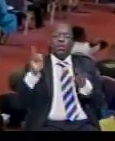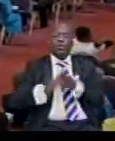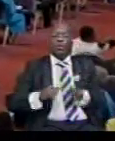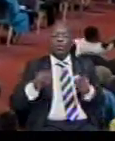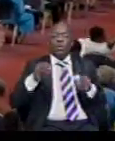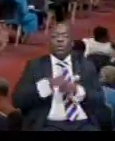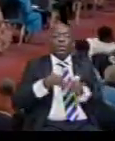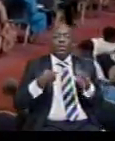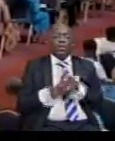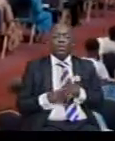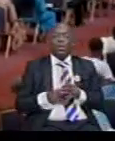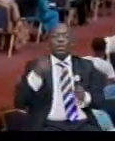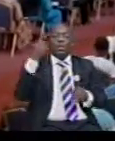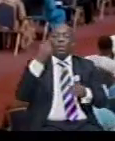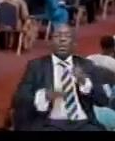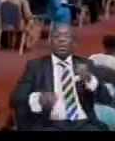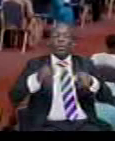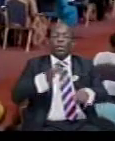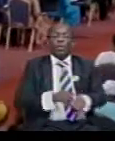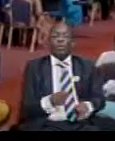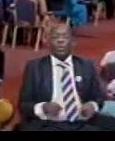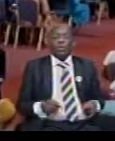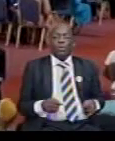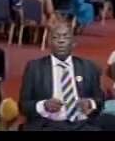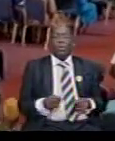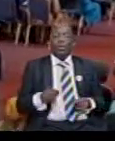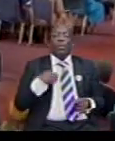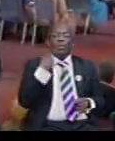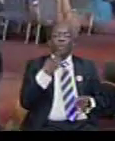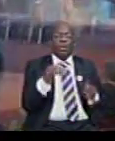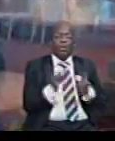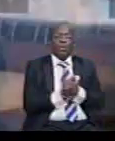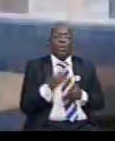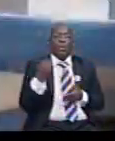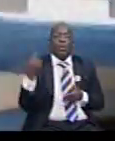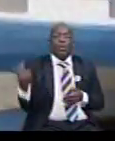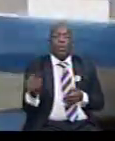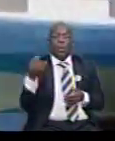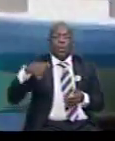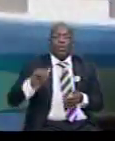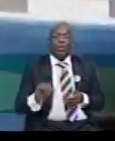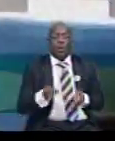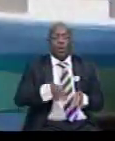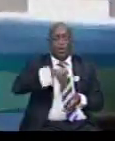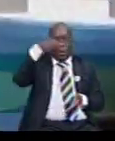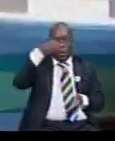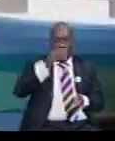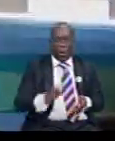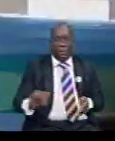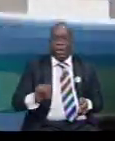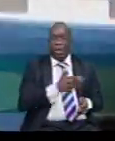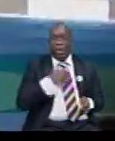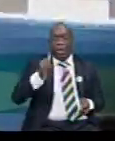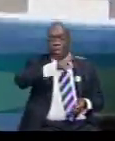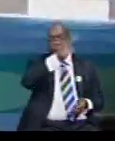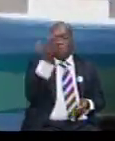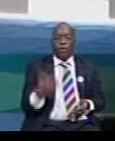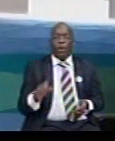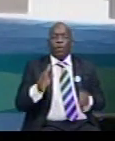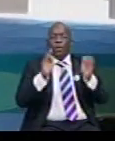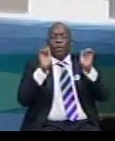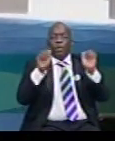time period. It says, ever learning and never able to come to